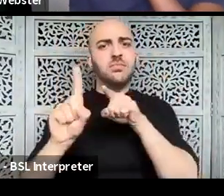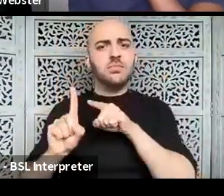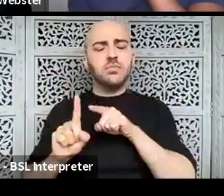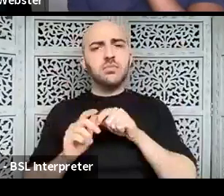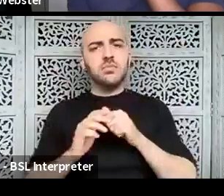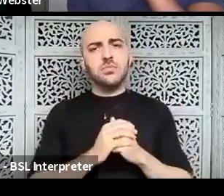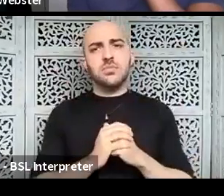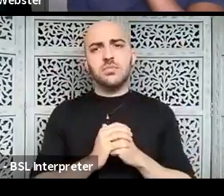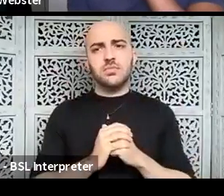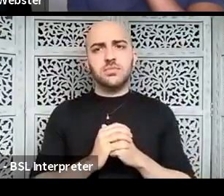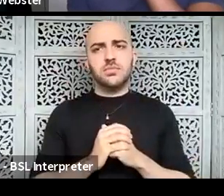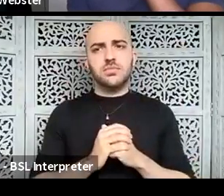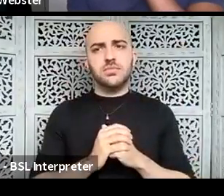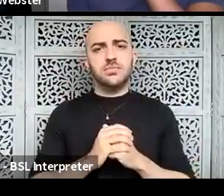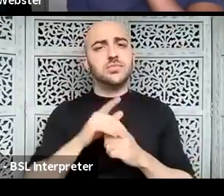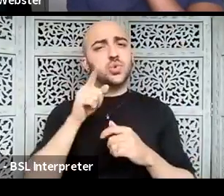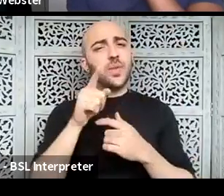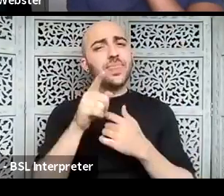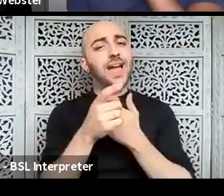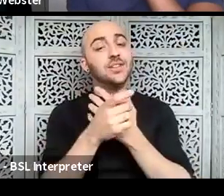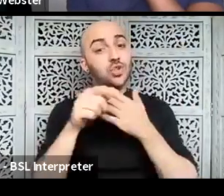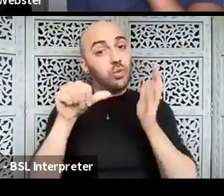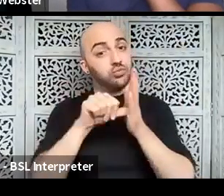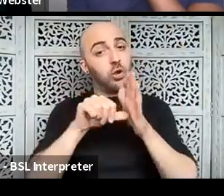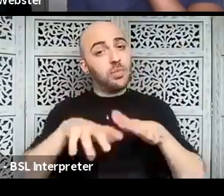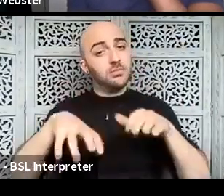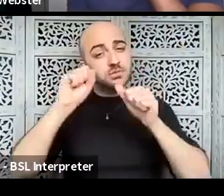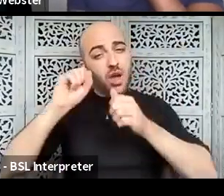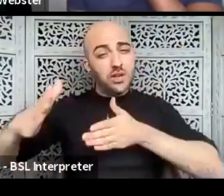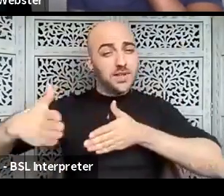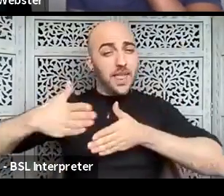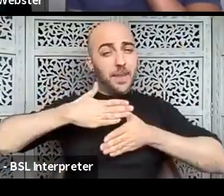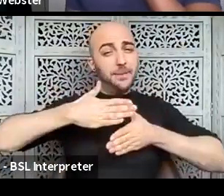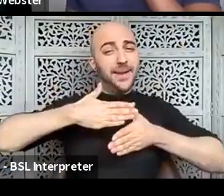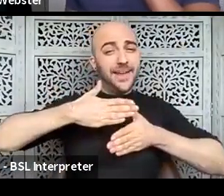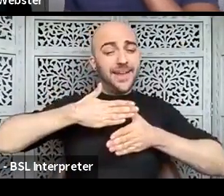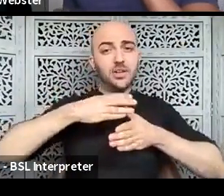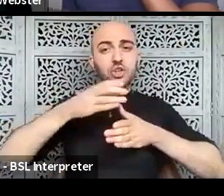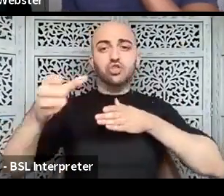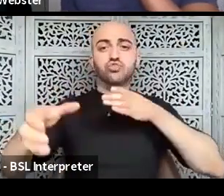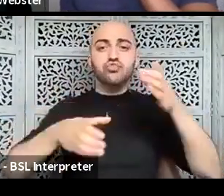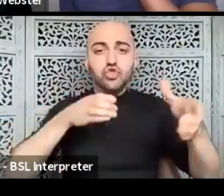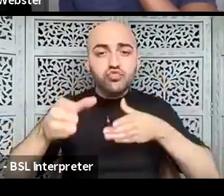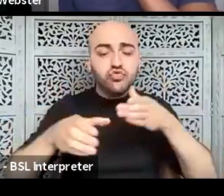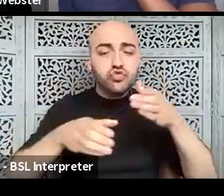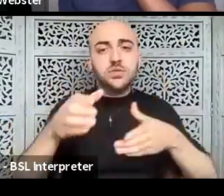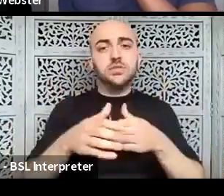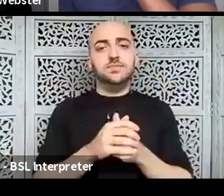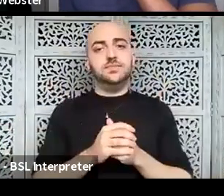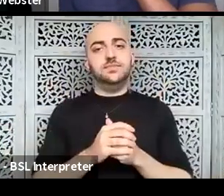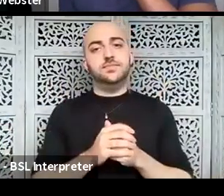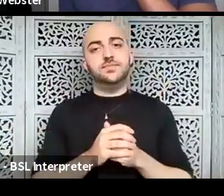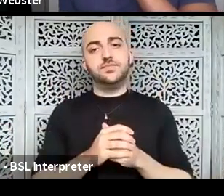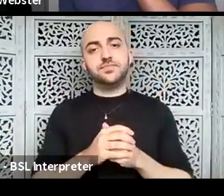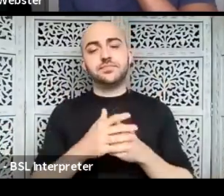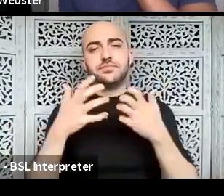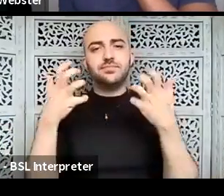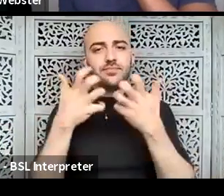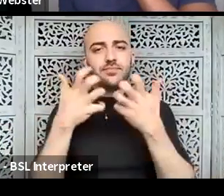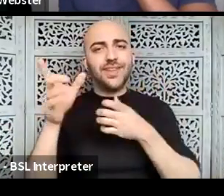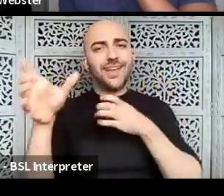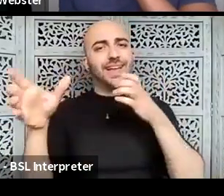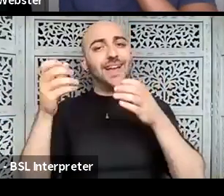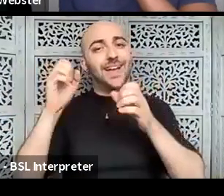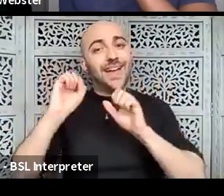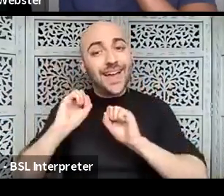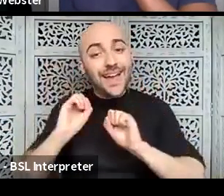the problems start right at the beginning. The problems of recruitment and the way that they introduce people to our